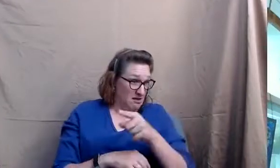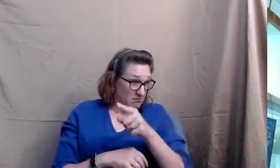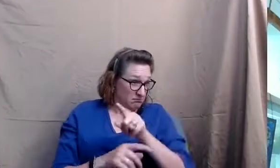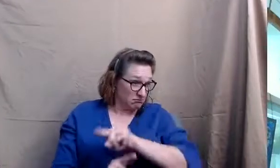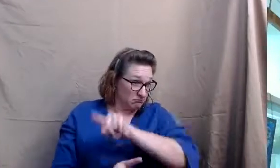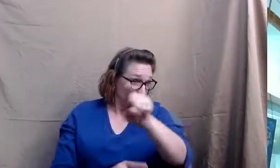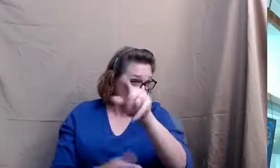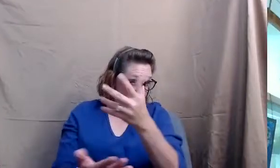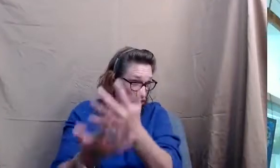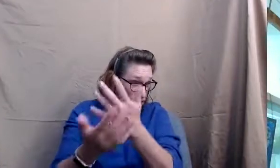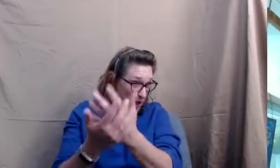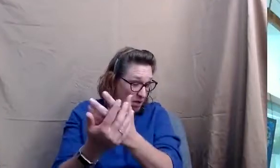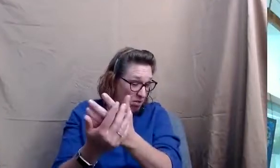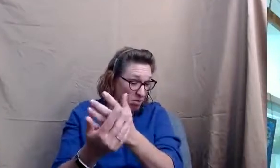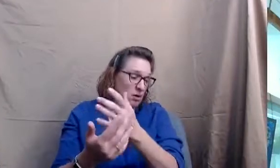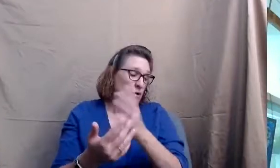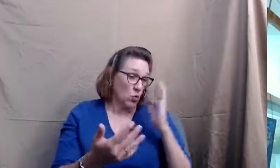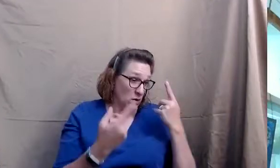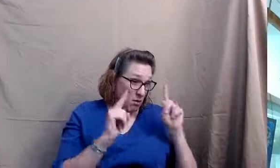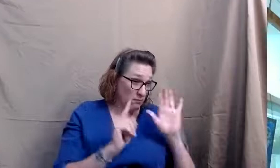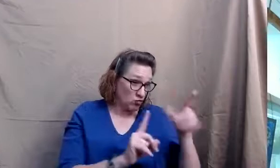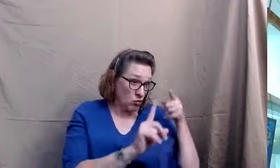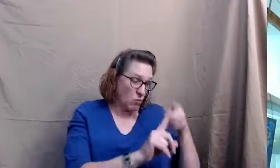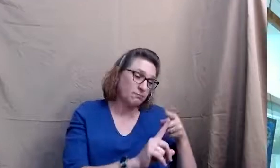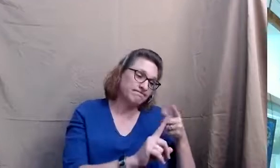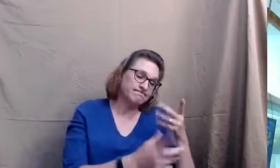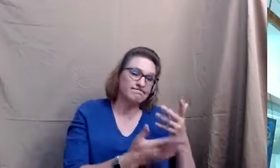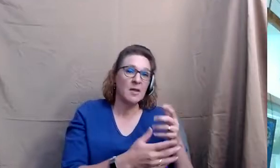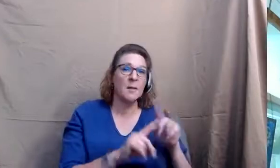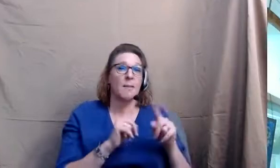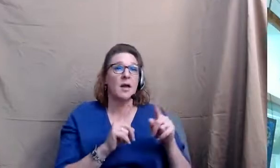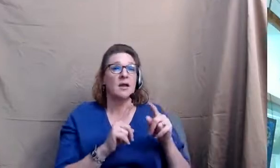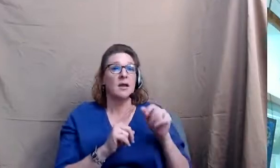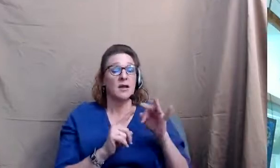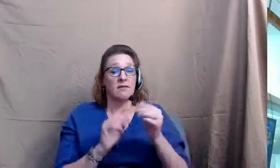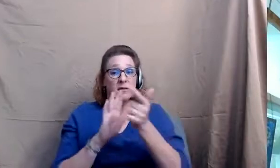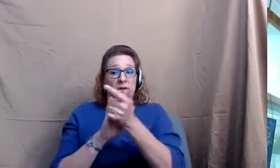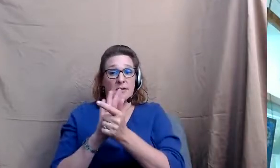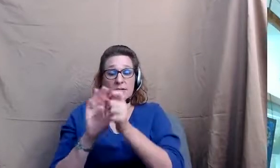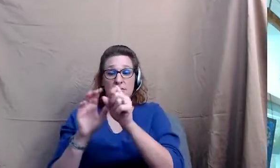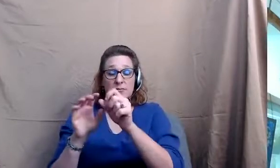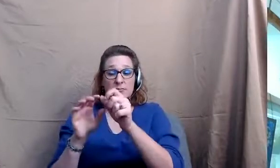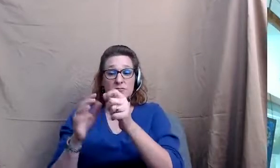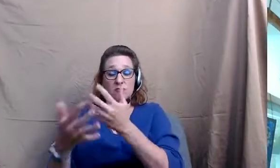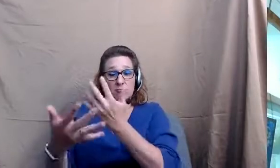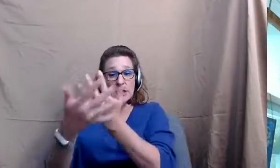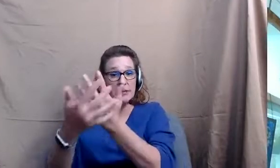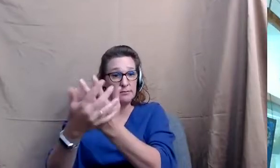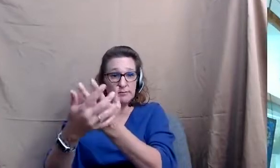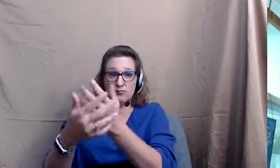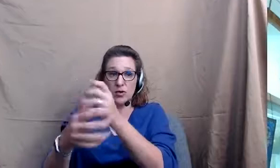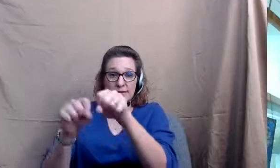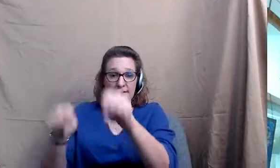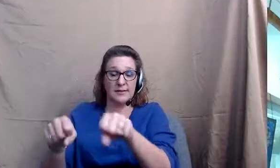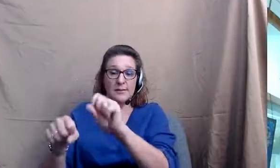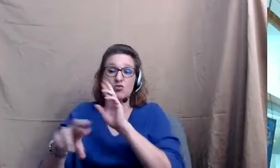going to get me to the place where I want to be. But I think that as long as the carceral system is our primary response to intimate partner violence,